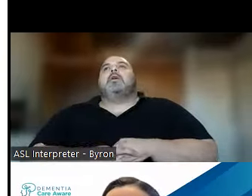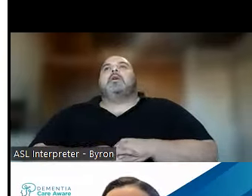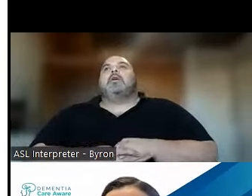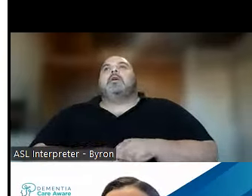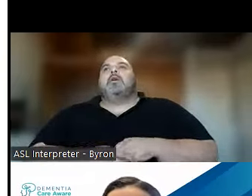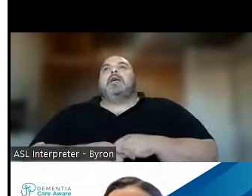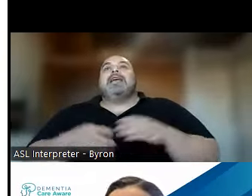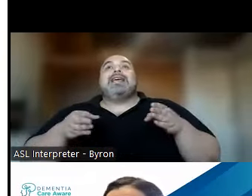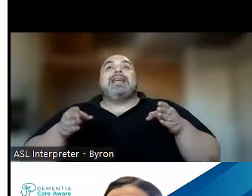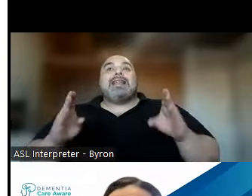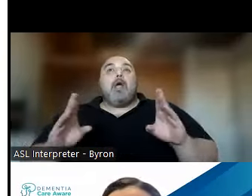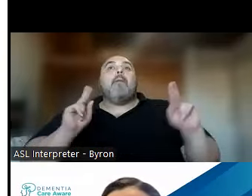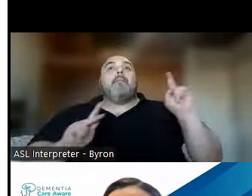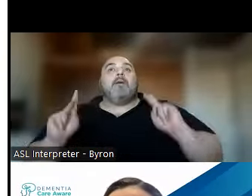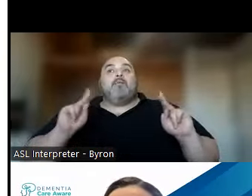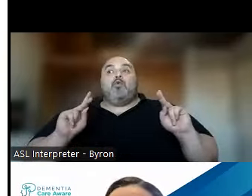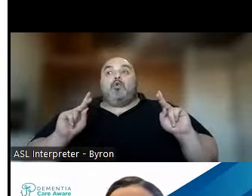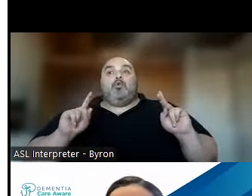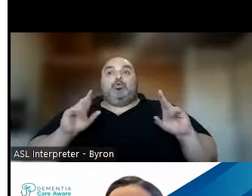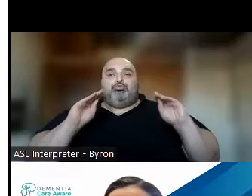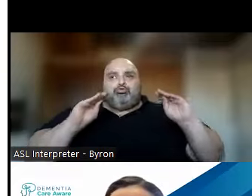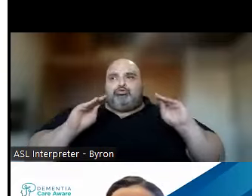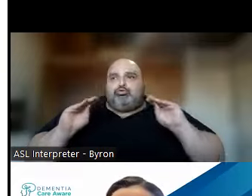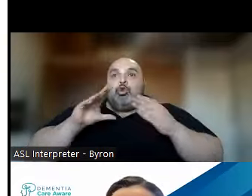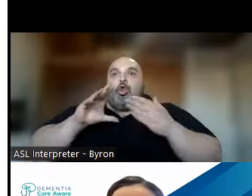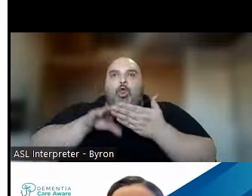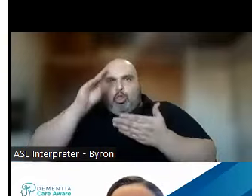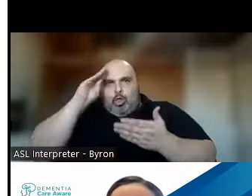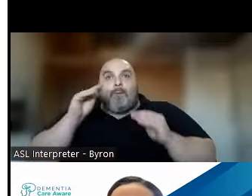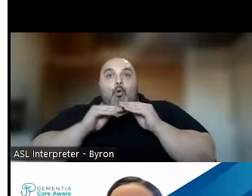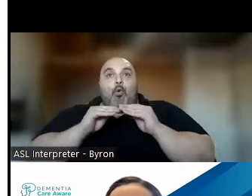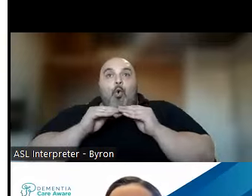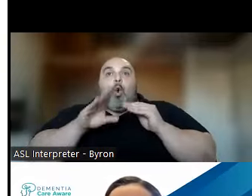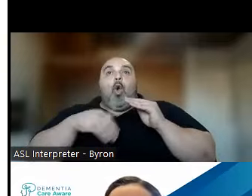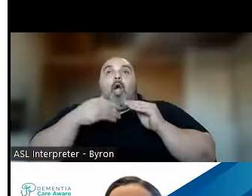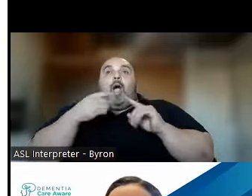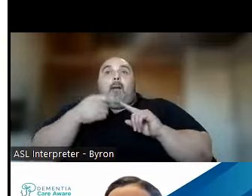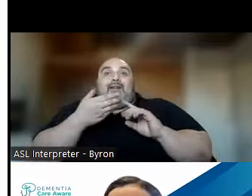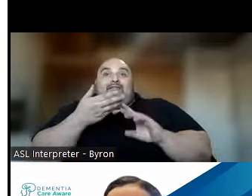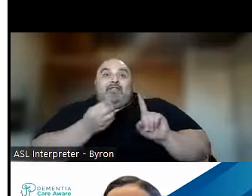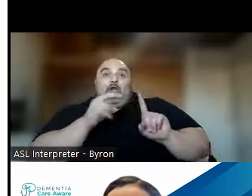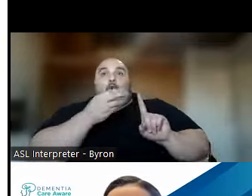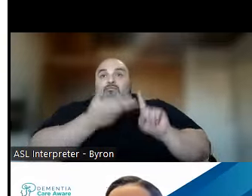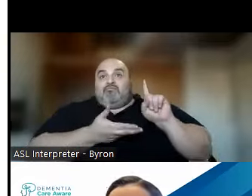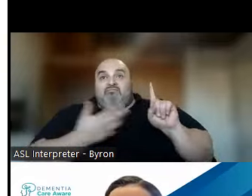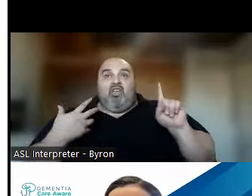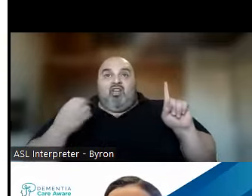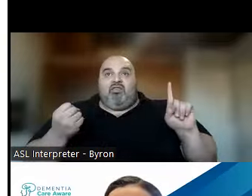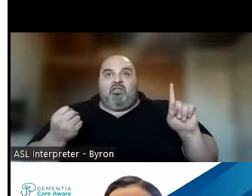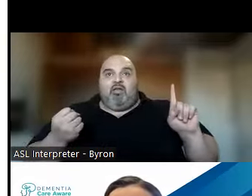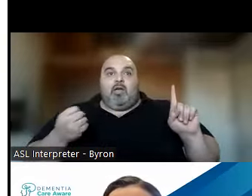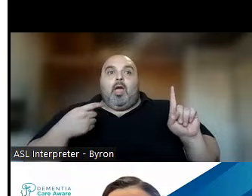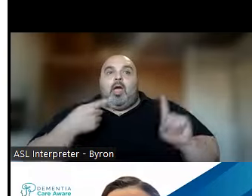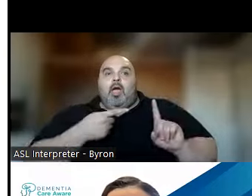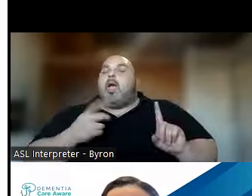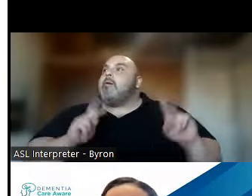It allows people to be educated, learn more, know about their health. That is a big factor, and a lot of people expressing